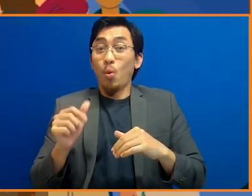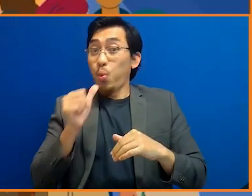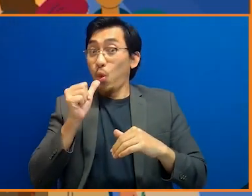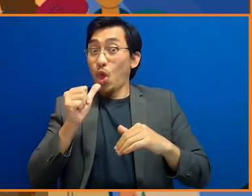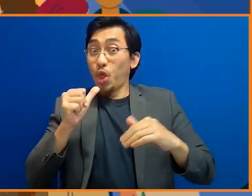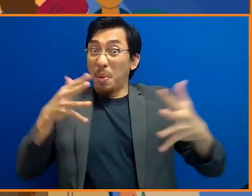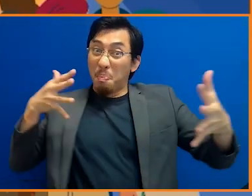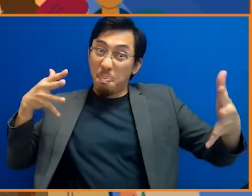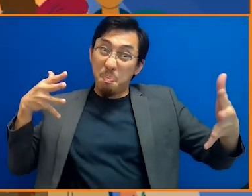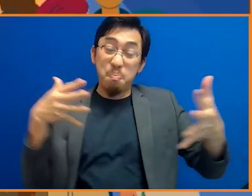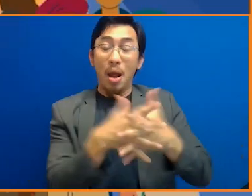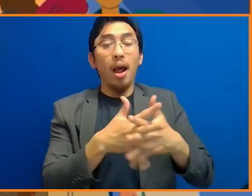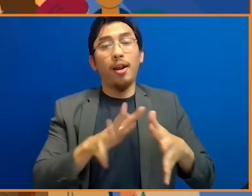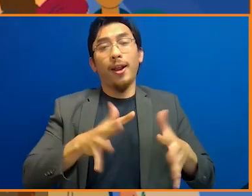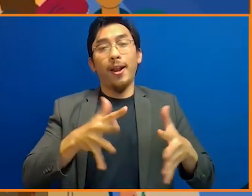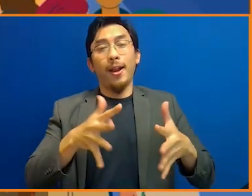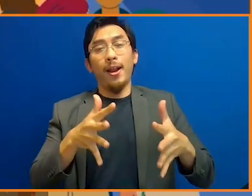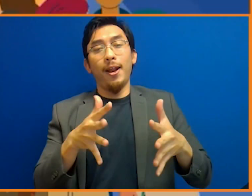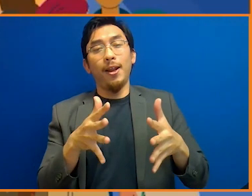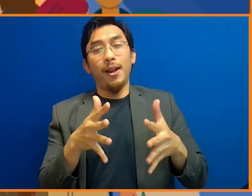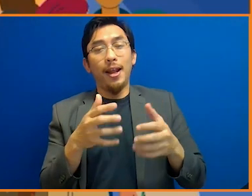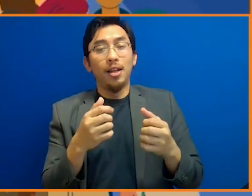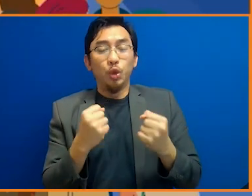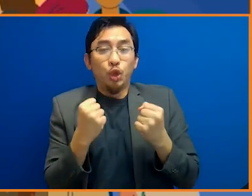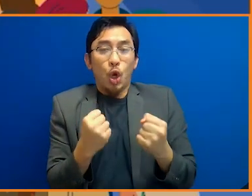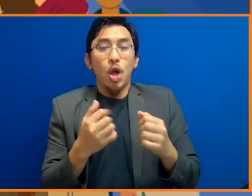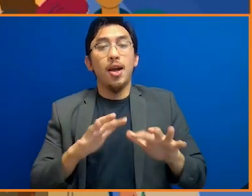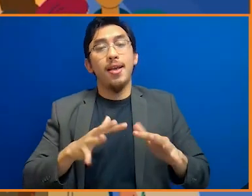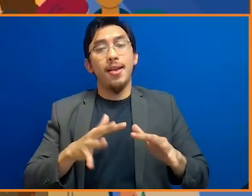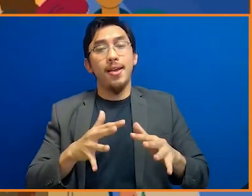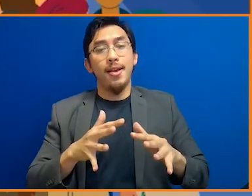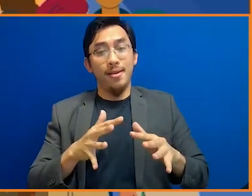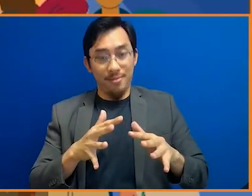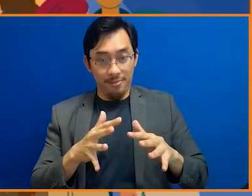the building. So the pressure largely